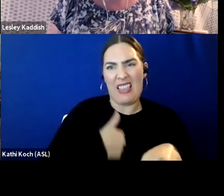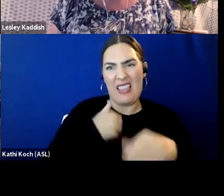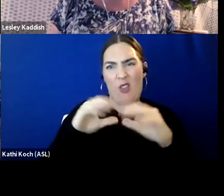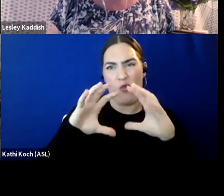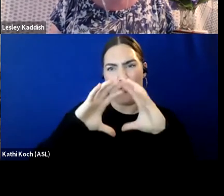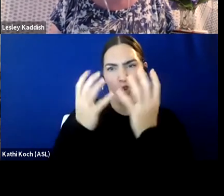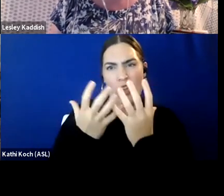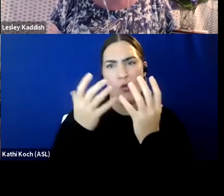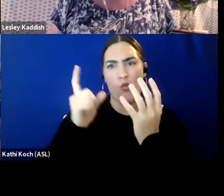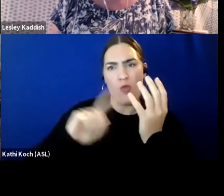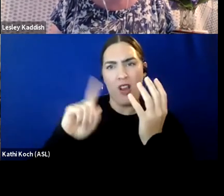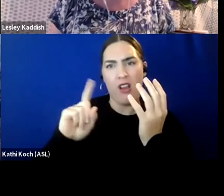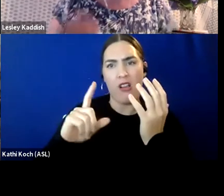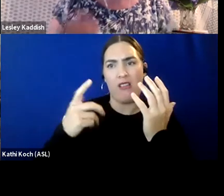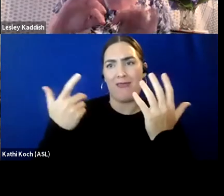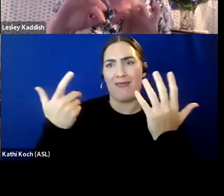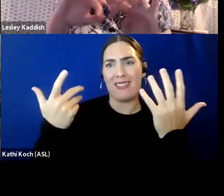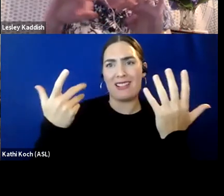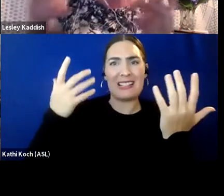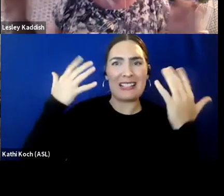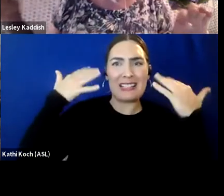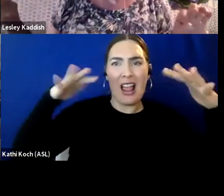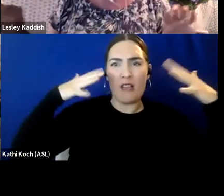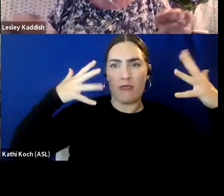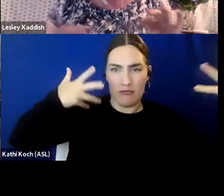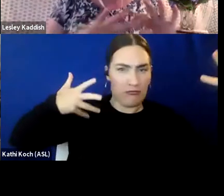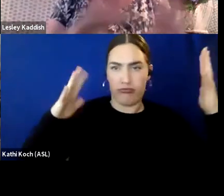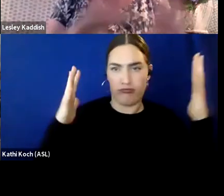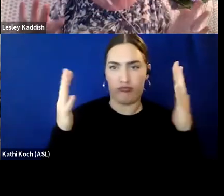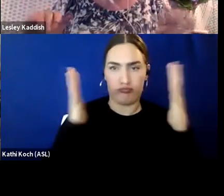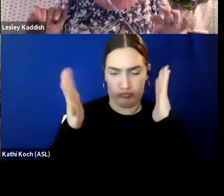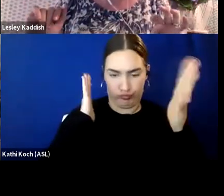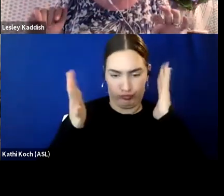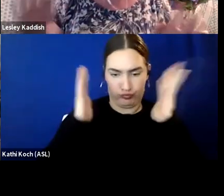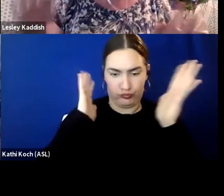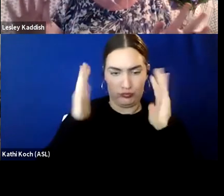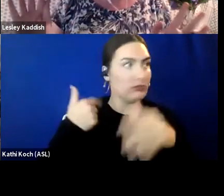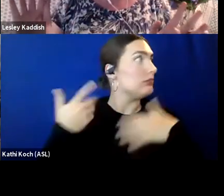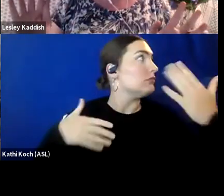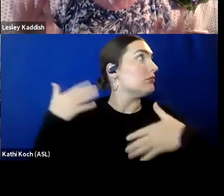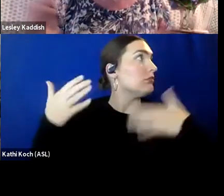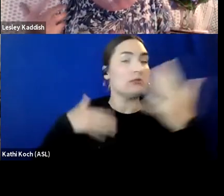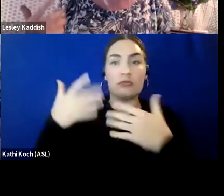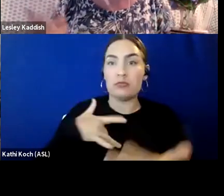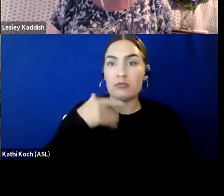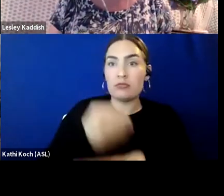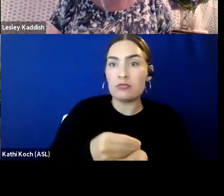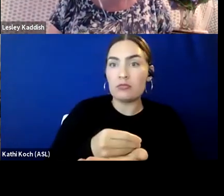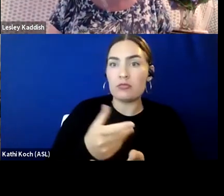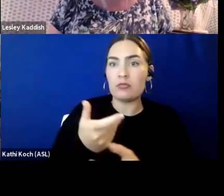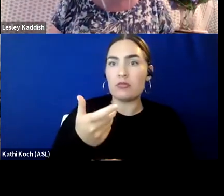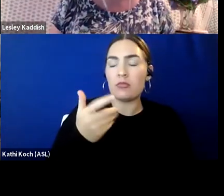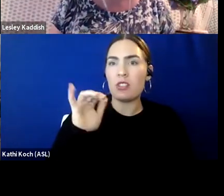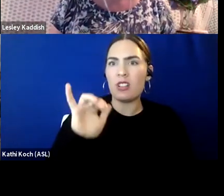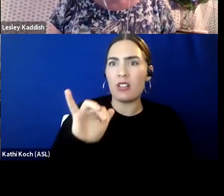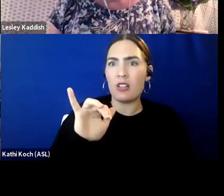by sound, and I literally, it's like a forest that I wade through at all times. And most of the time, like I said, it's not a comfortable experience